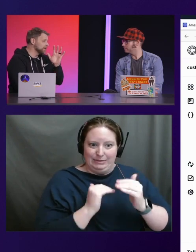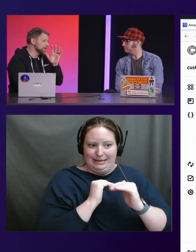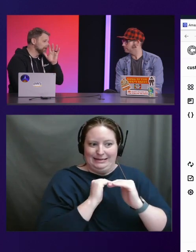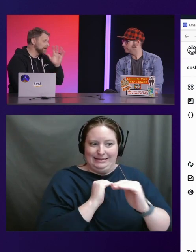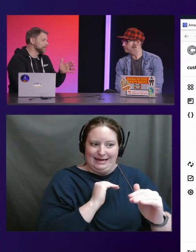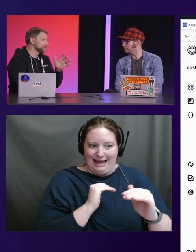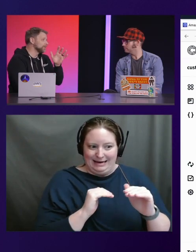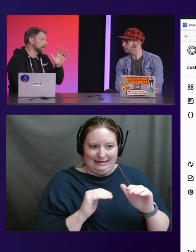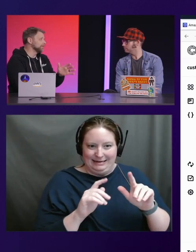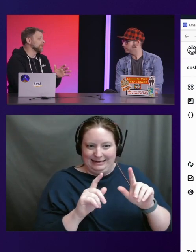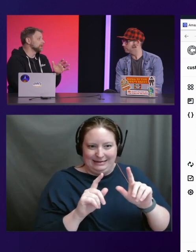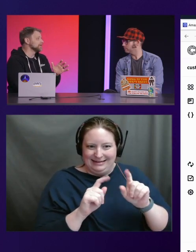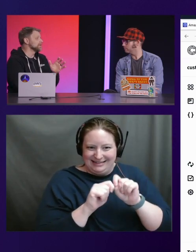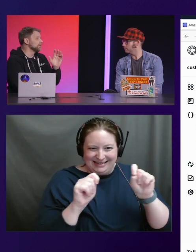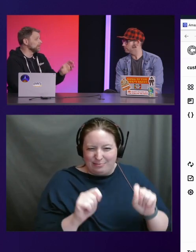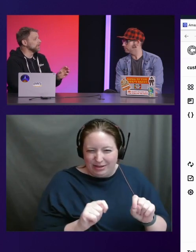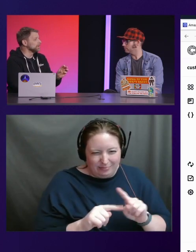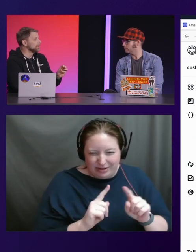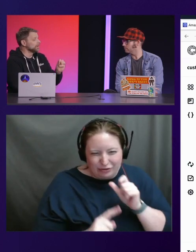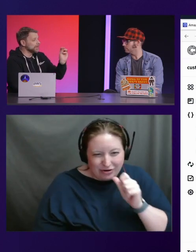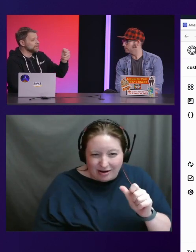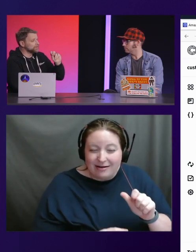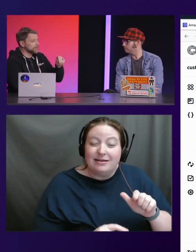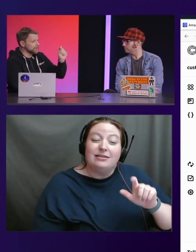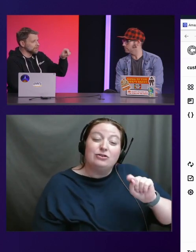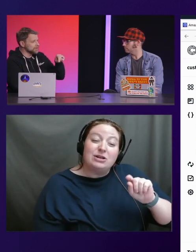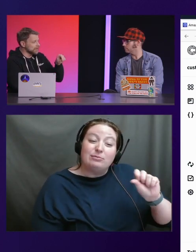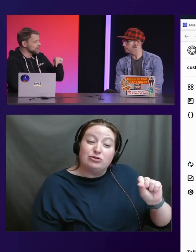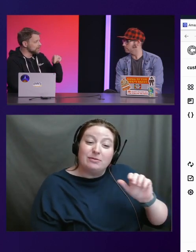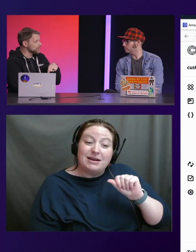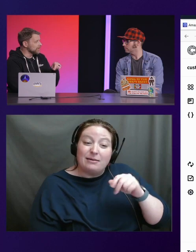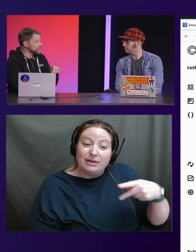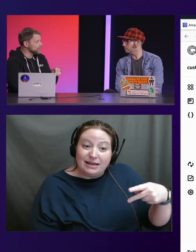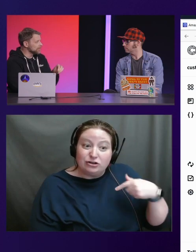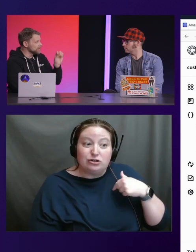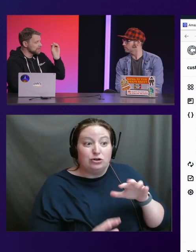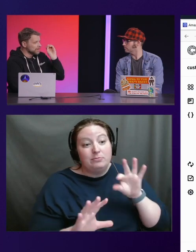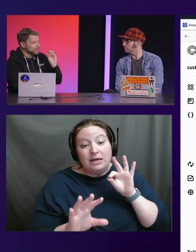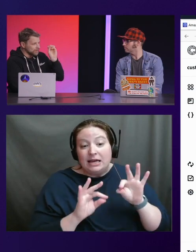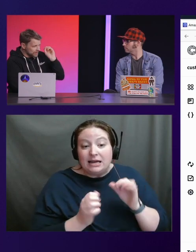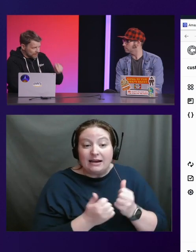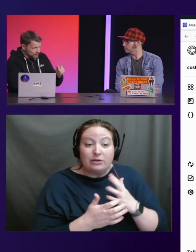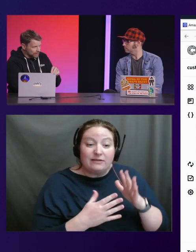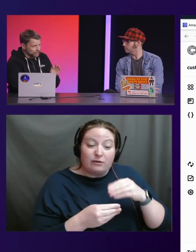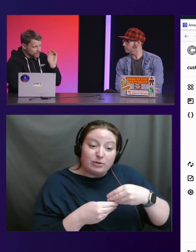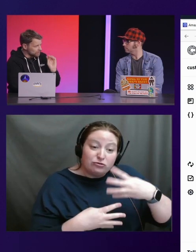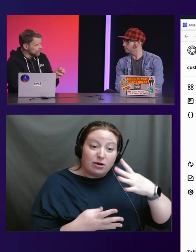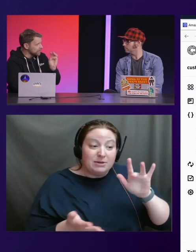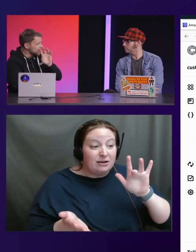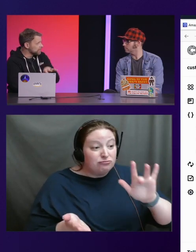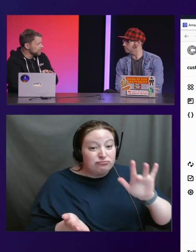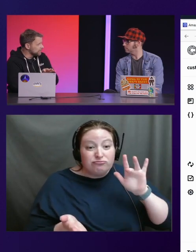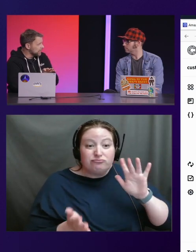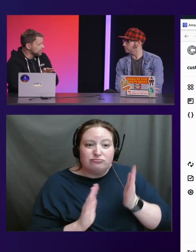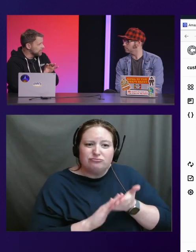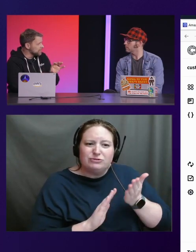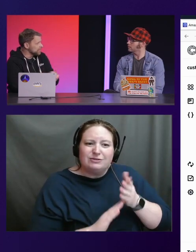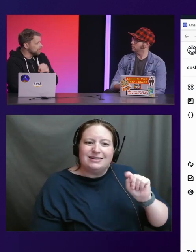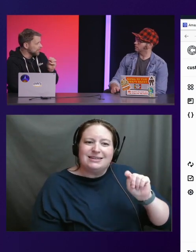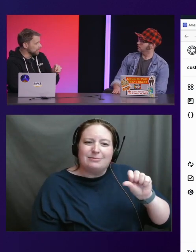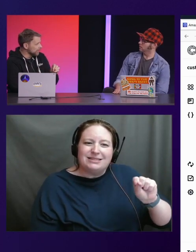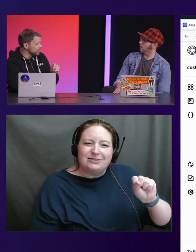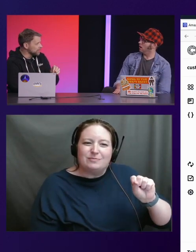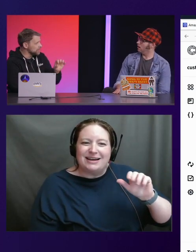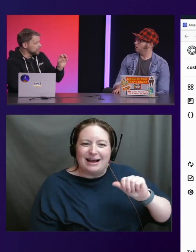They're actually TypeScript applications that run. After you pick all the selections in the drop-down boxes, you hit that button. We actually run a TypeScript application